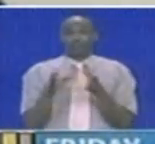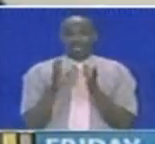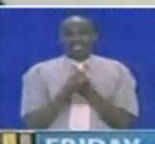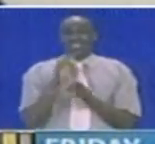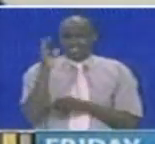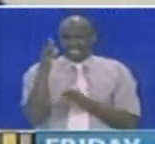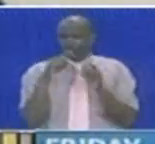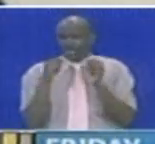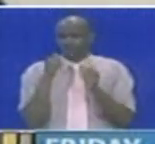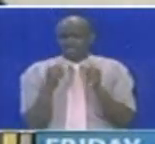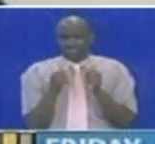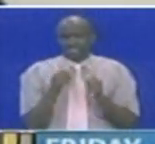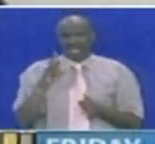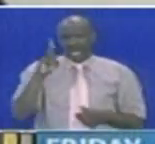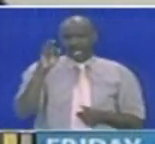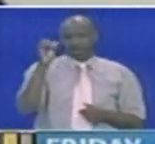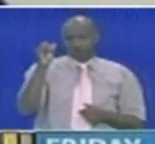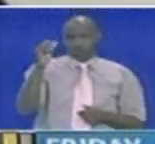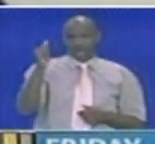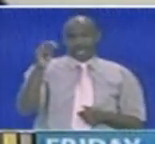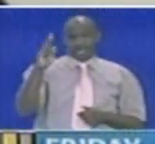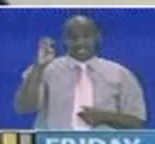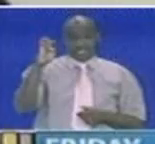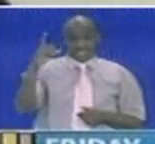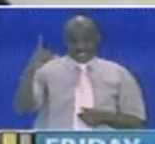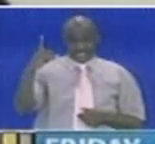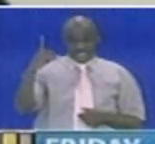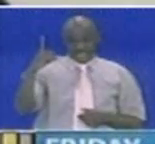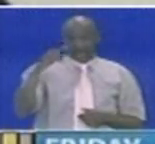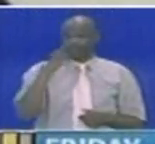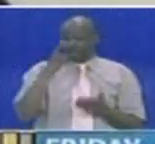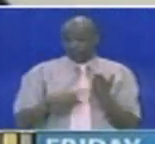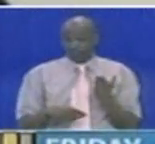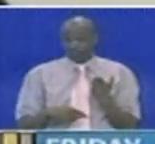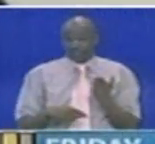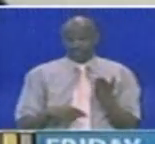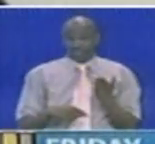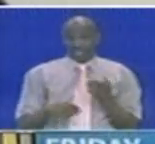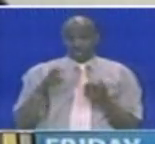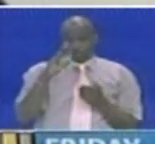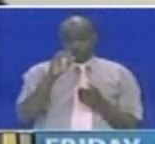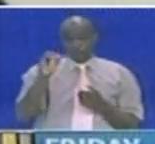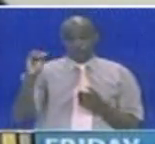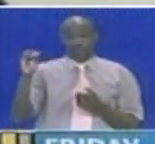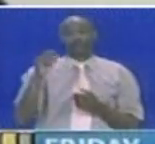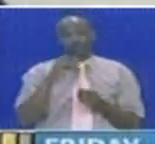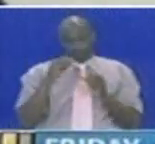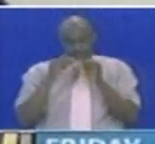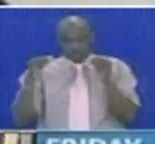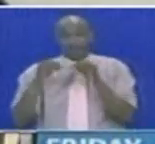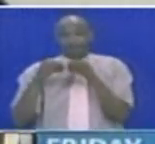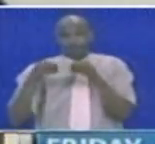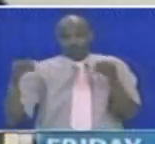third word there, R-O-A-R-E-D, mm-hmm. we say road, road, road. The